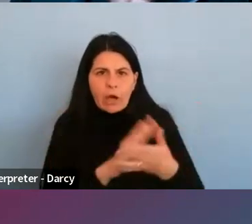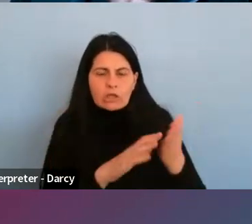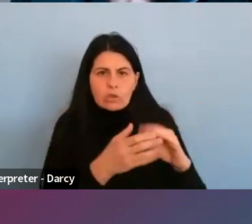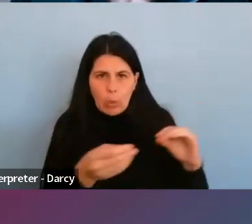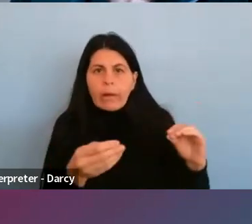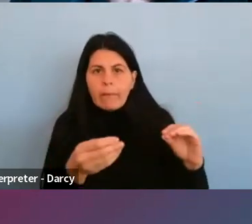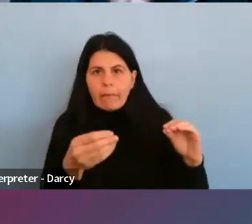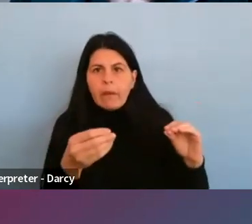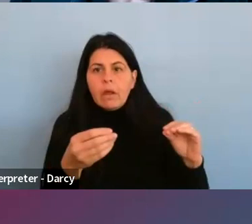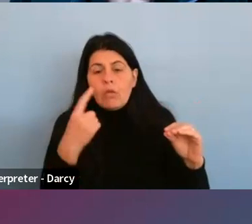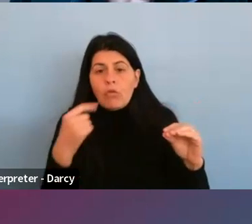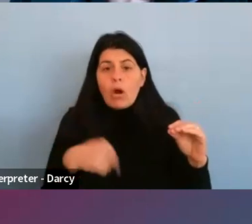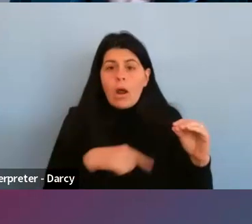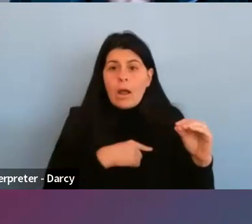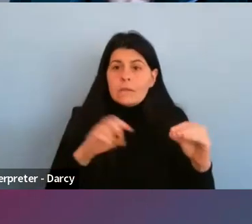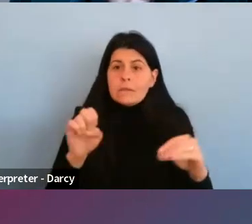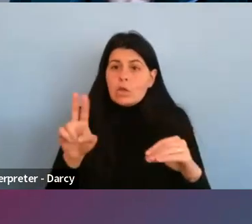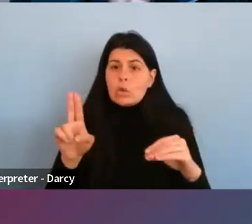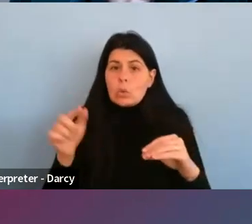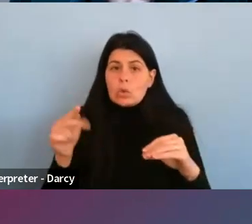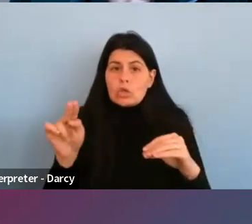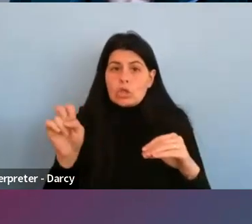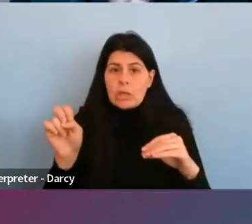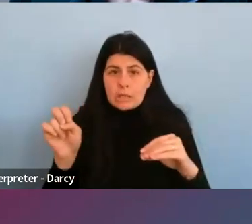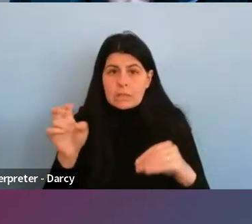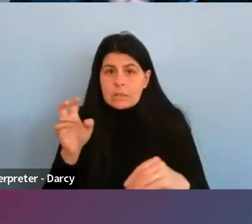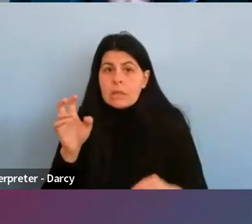case, Eugene's mother has Alzheimer's in the script.